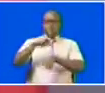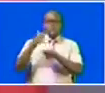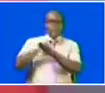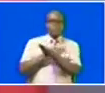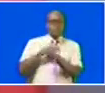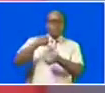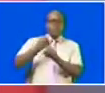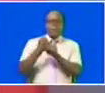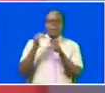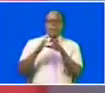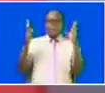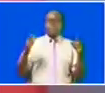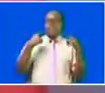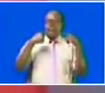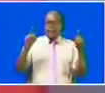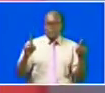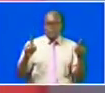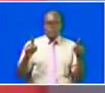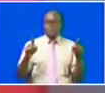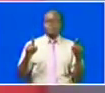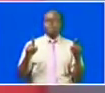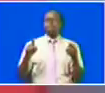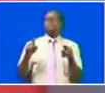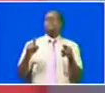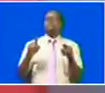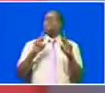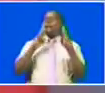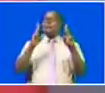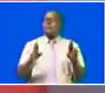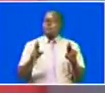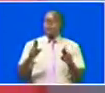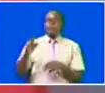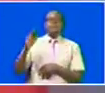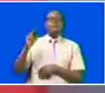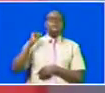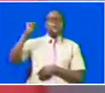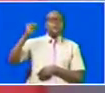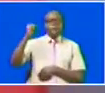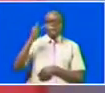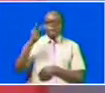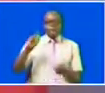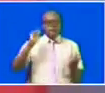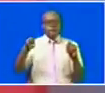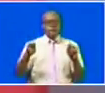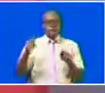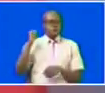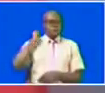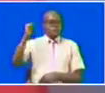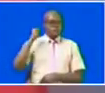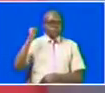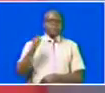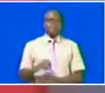makes the big announcement. Our senior parliamentary affairs reporter Patrick Amimo now looks into the shifting political alliances.